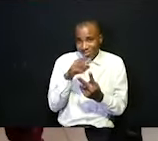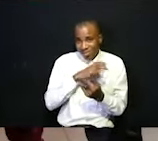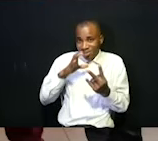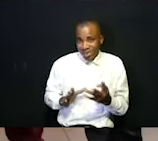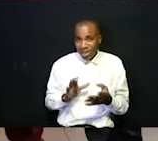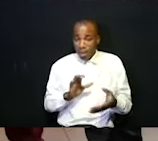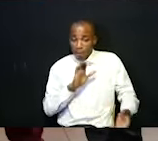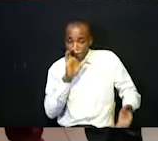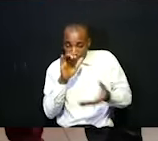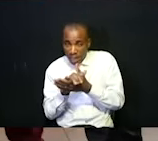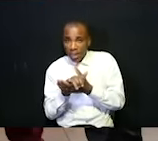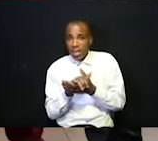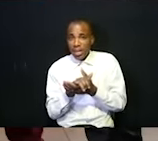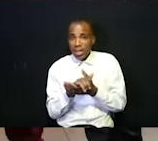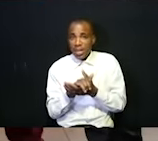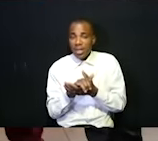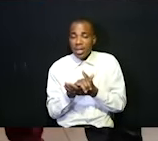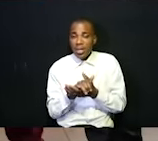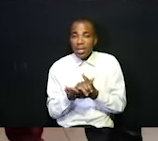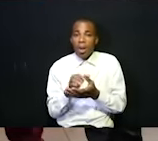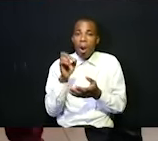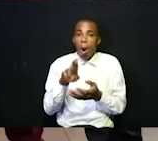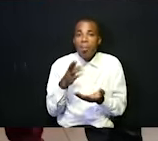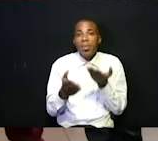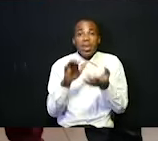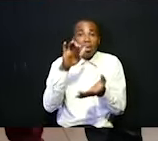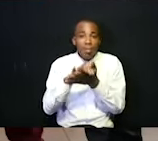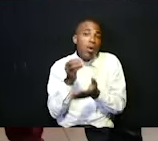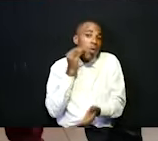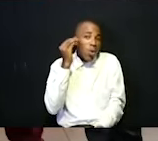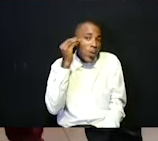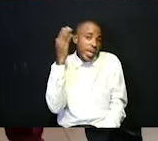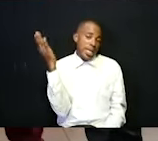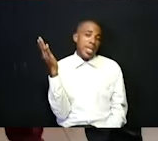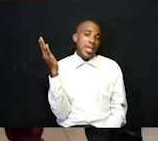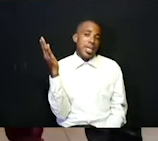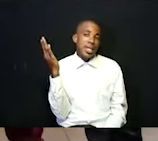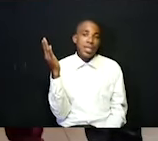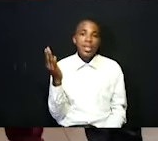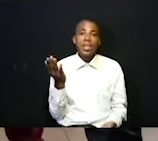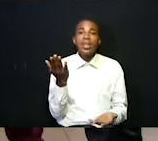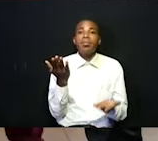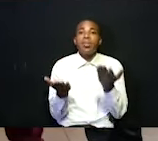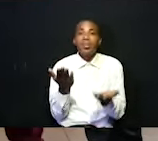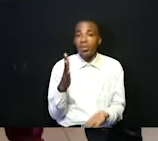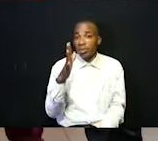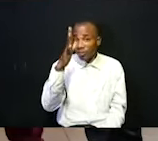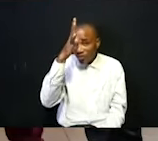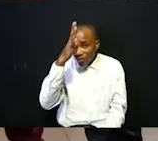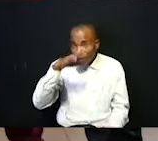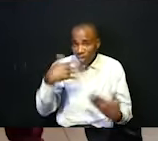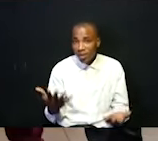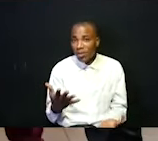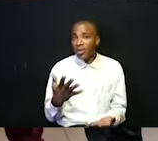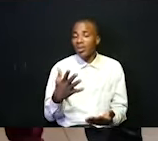matrimony, or when you marry at home and your father or your pastor prays